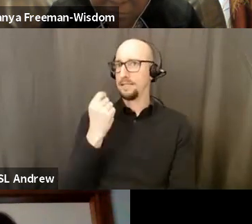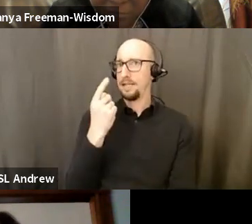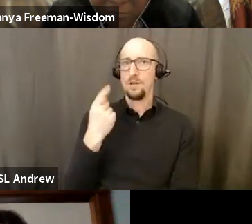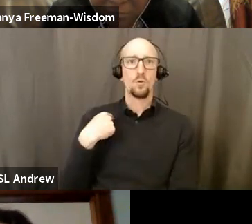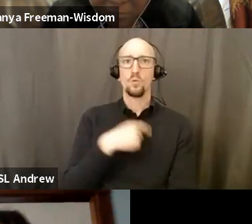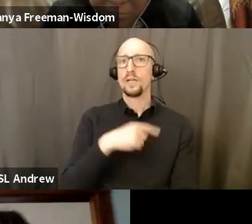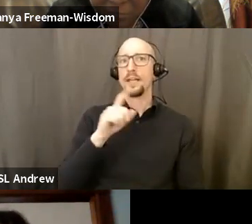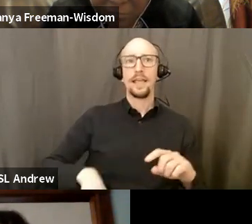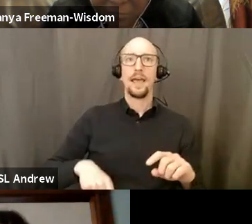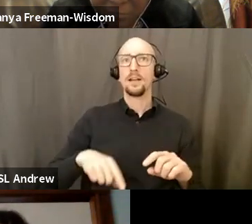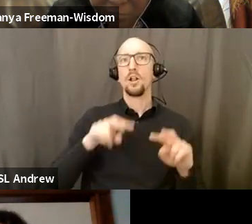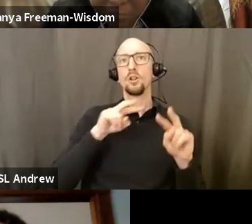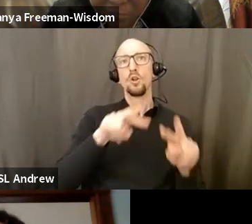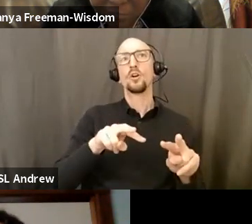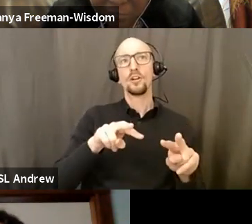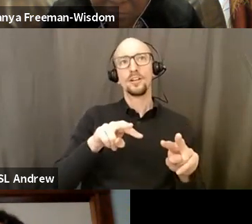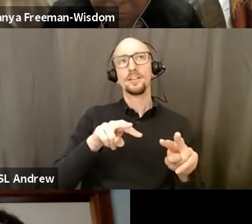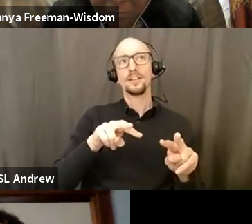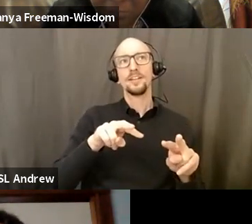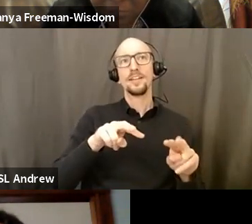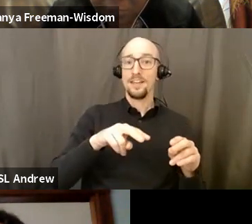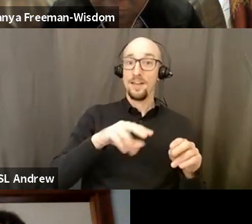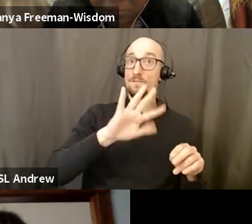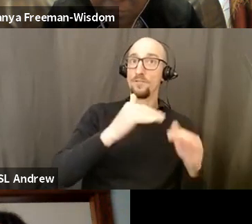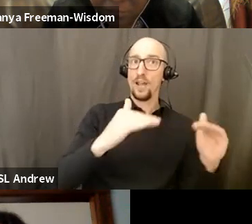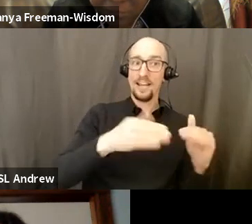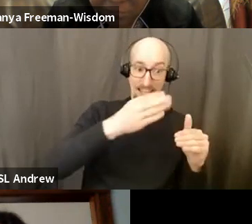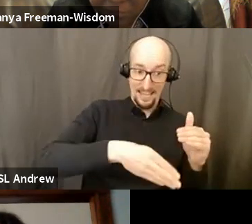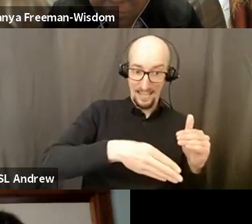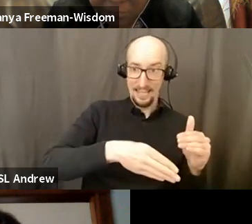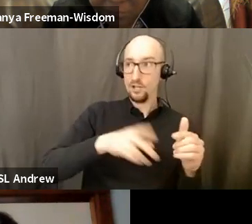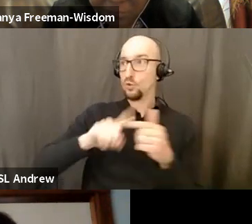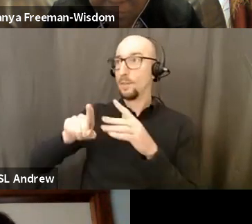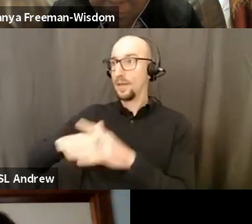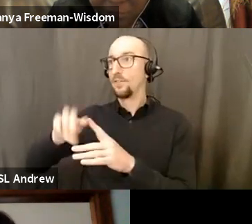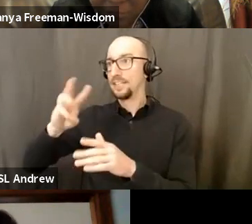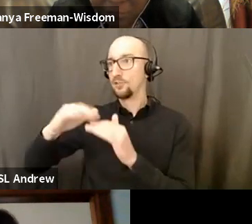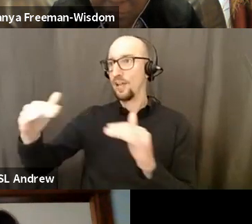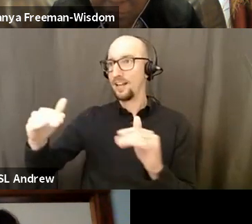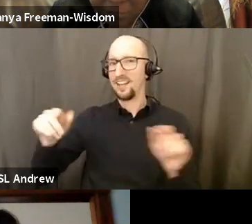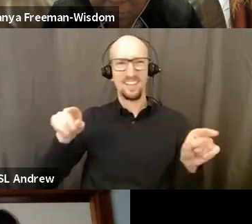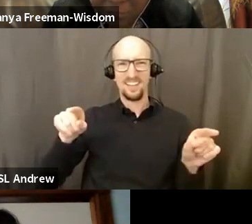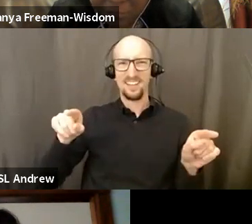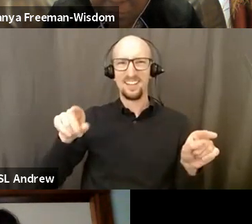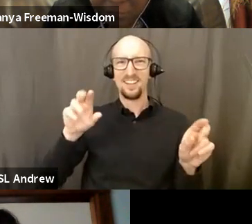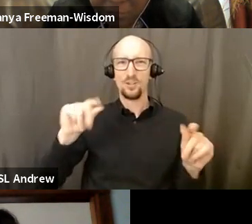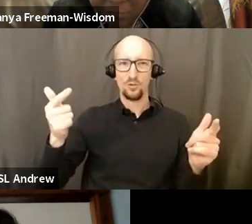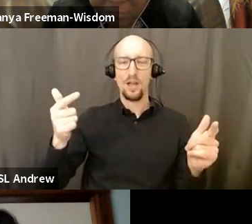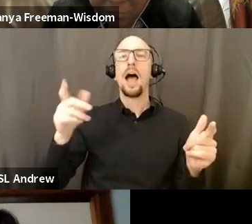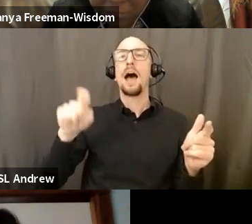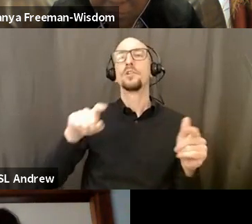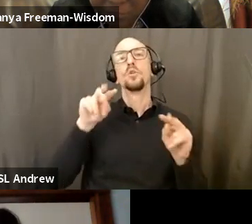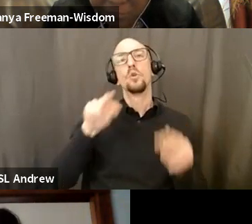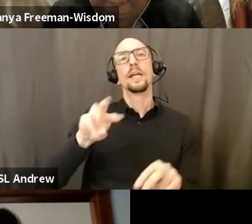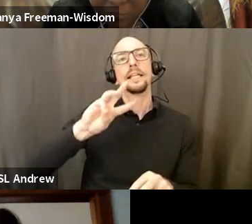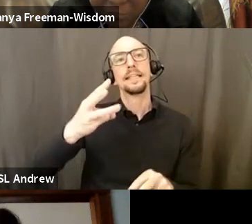5th grade to the beginning of 6th grade. We would have to do growth at the beginning of 6th grade and then at the middle of 6th grade or at the